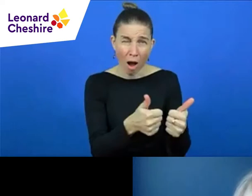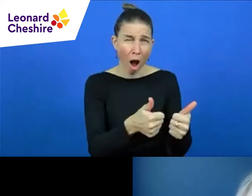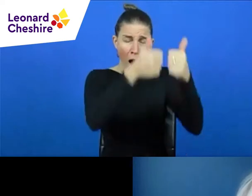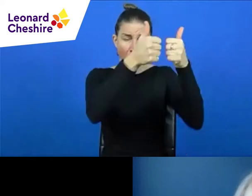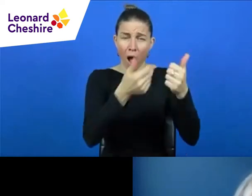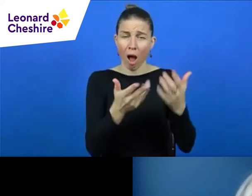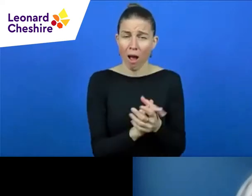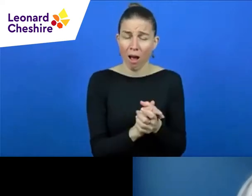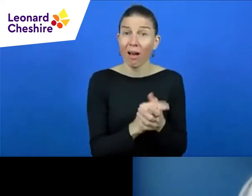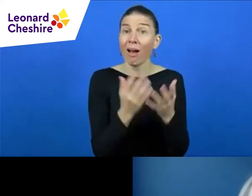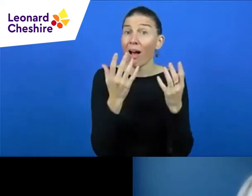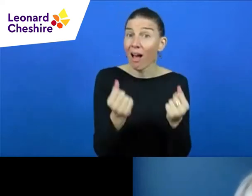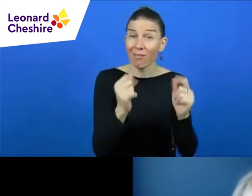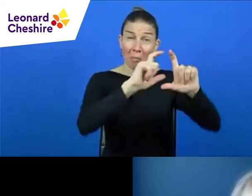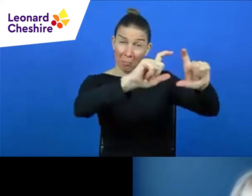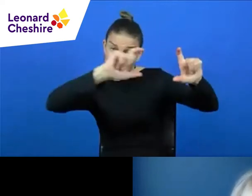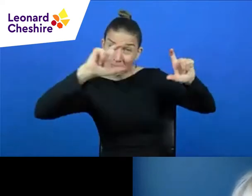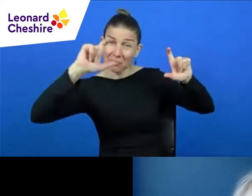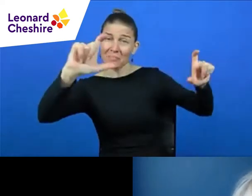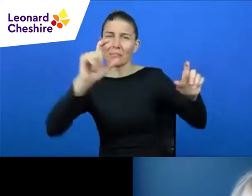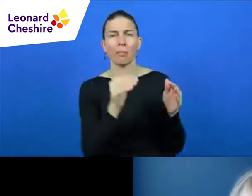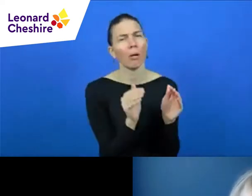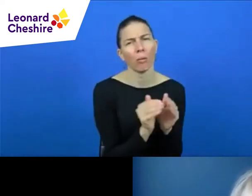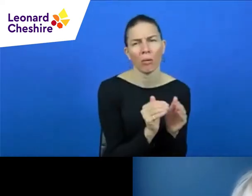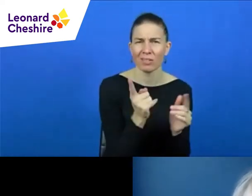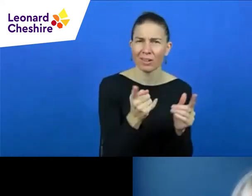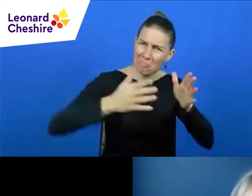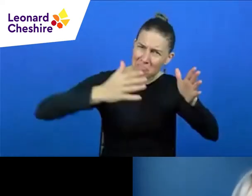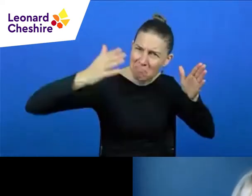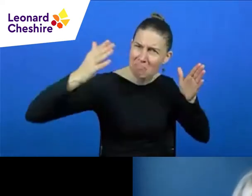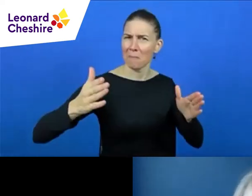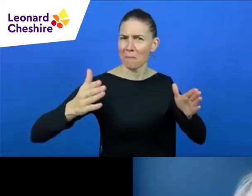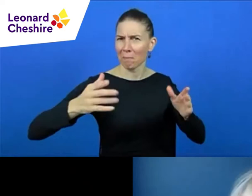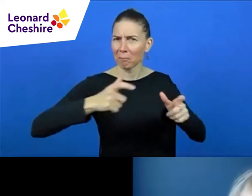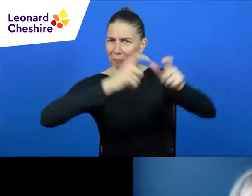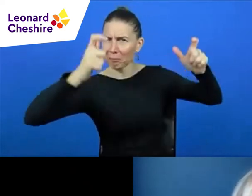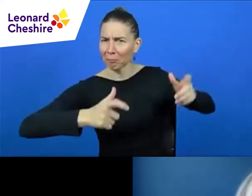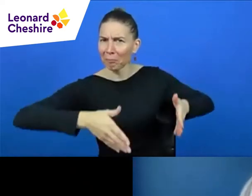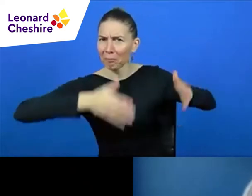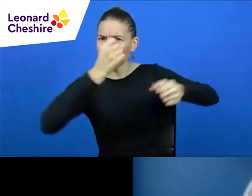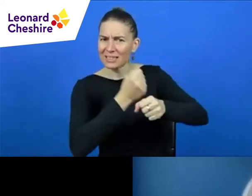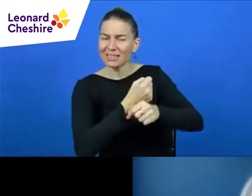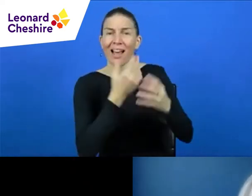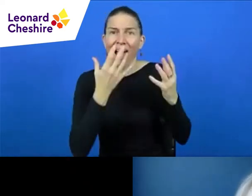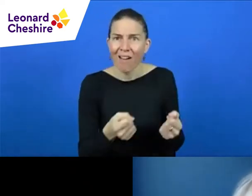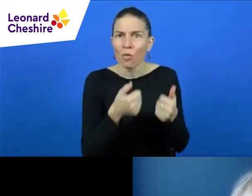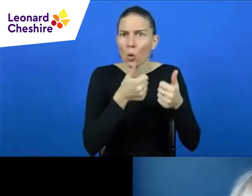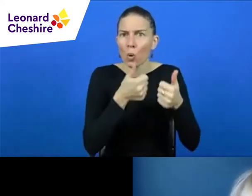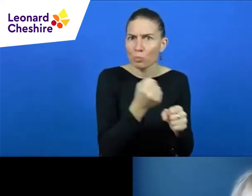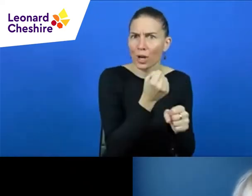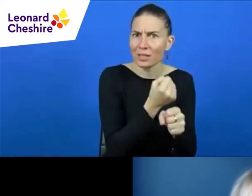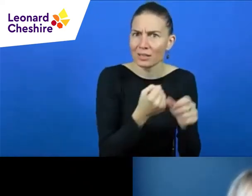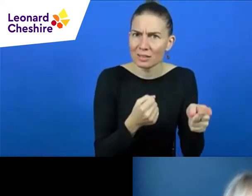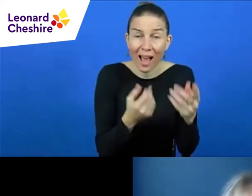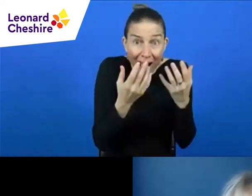engage with customers. And we know there's some really good best practice been happening, and it's been happening for decades. But we're not seeing it scaled and